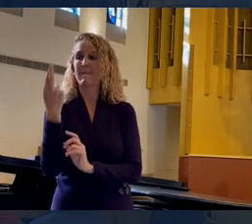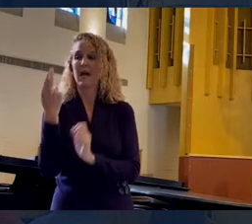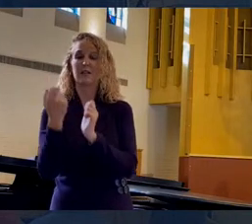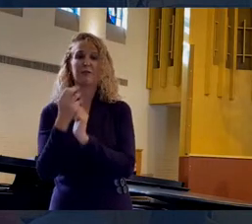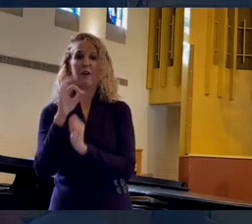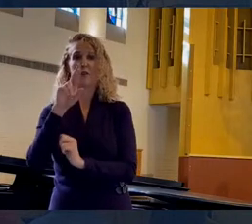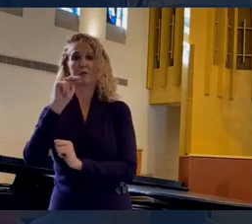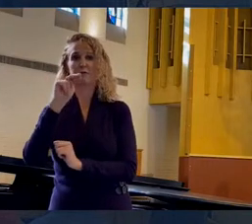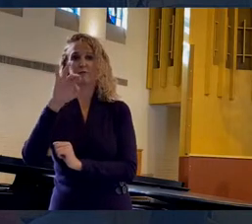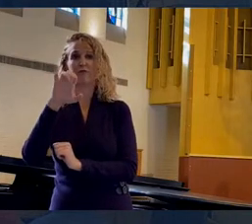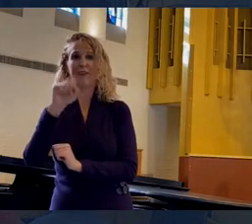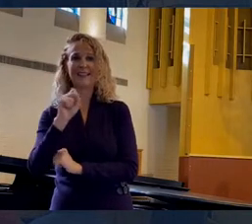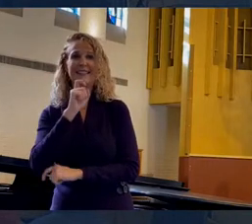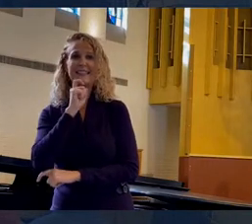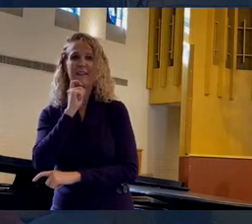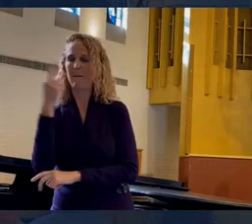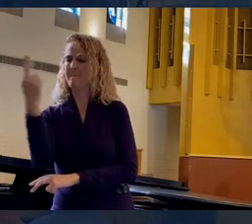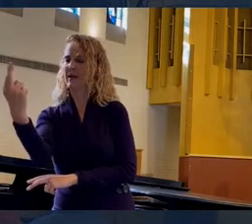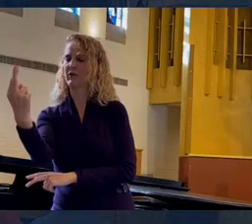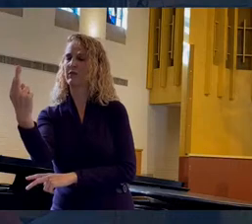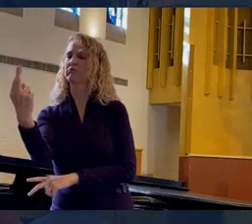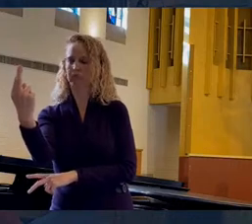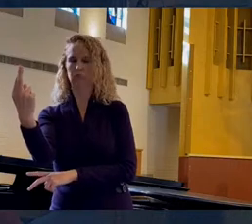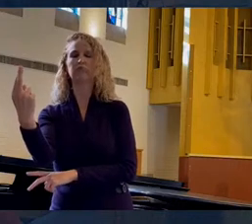Francis Xavier.